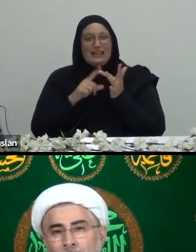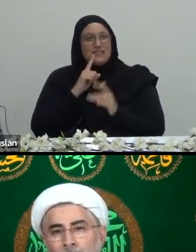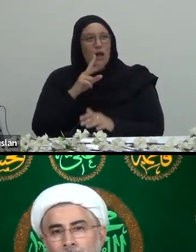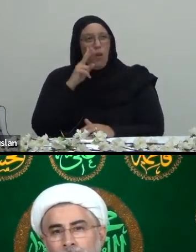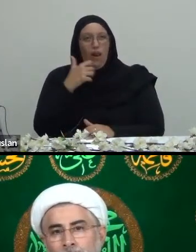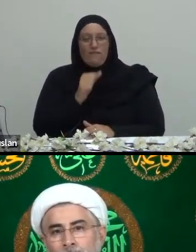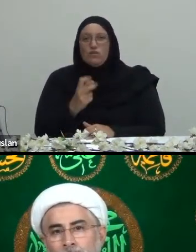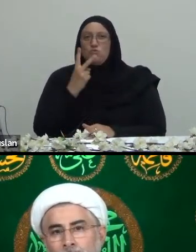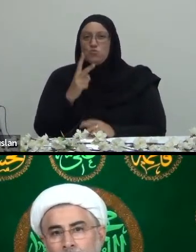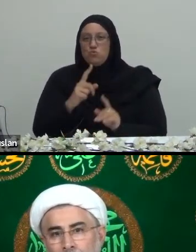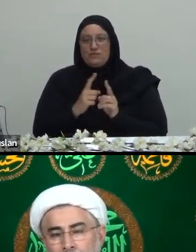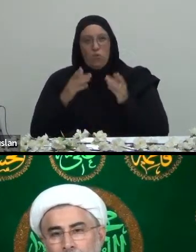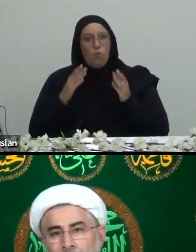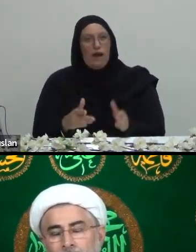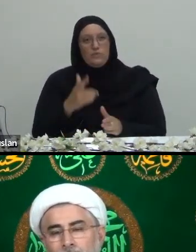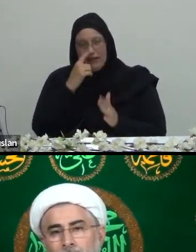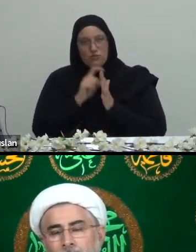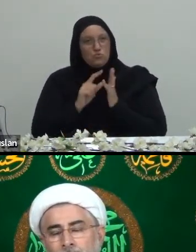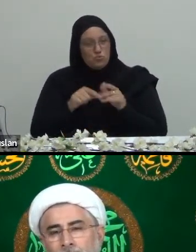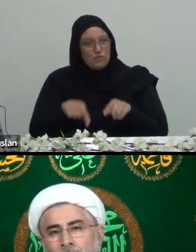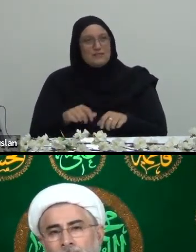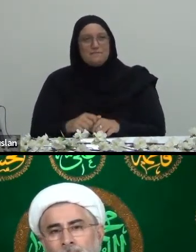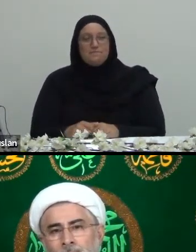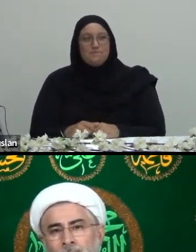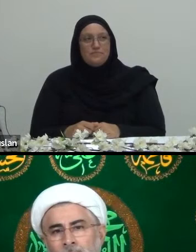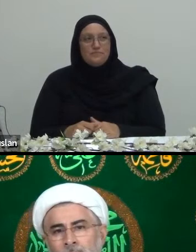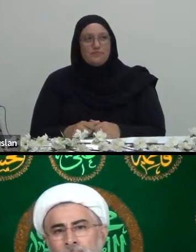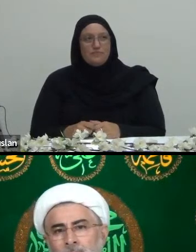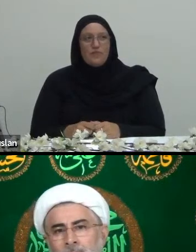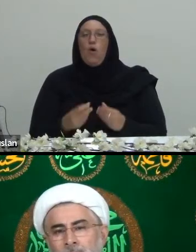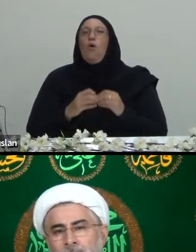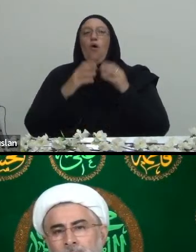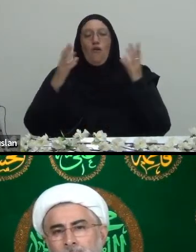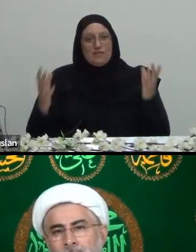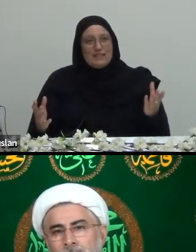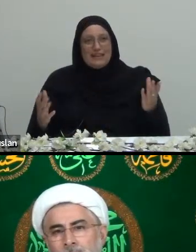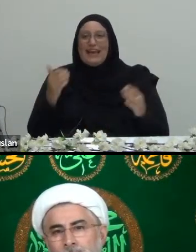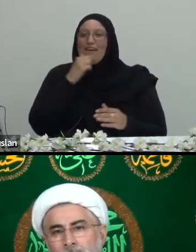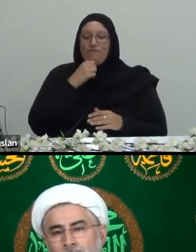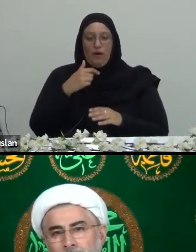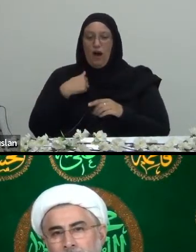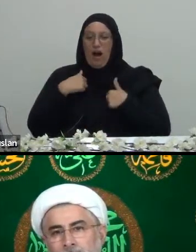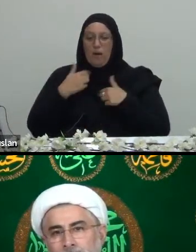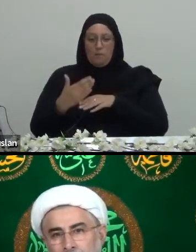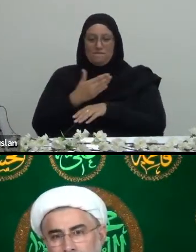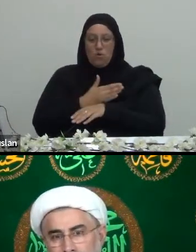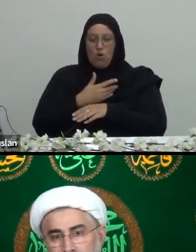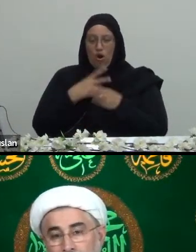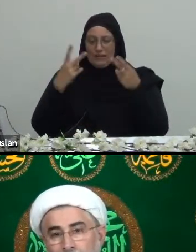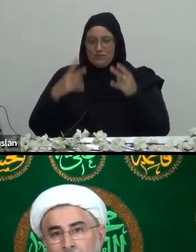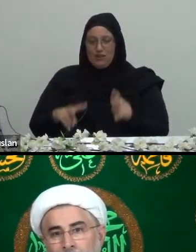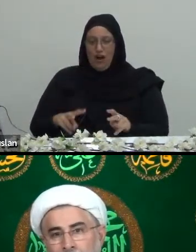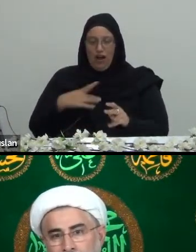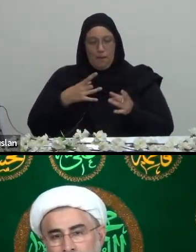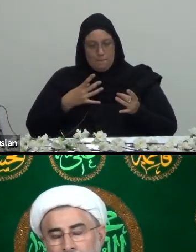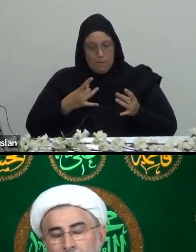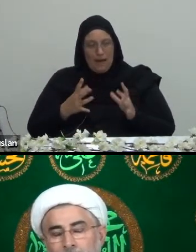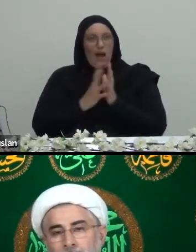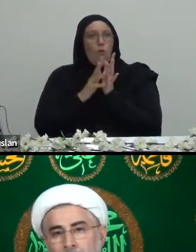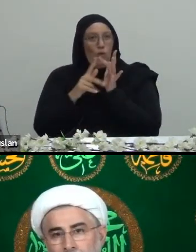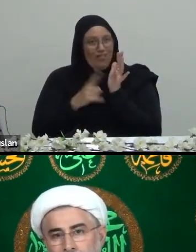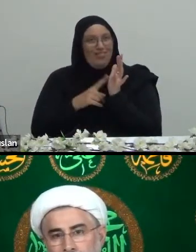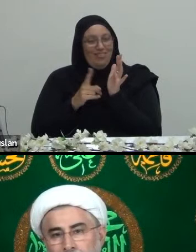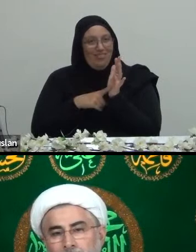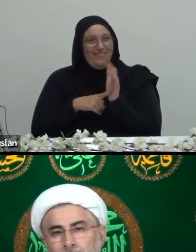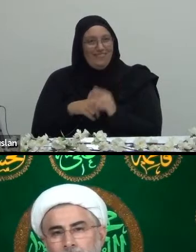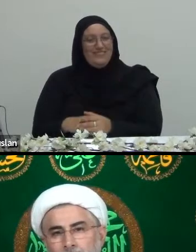two ways of going about this. If before your death, you prepare a will within Islamic guidelines and